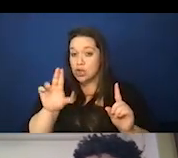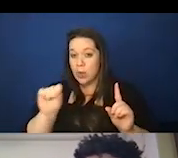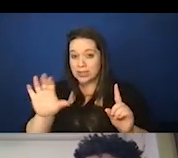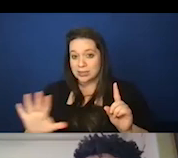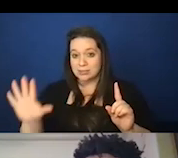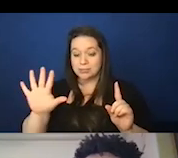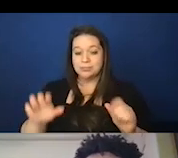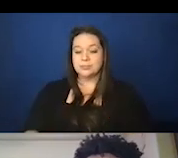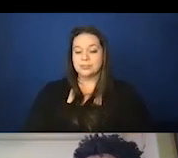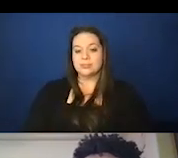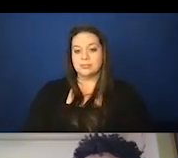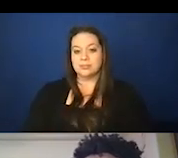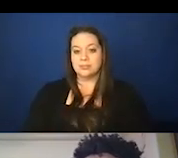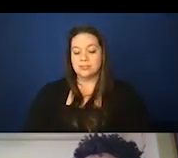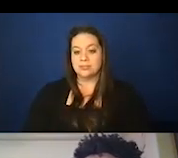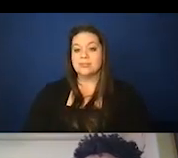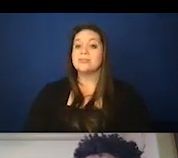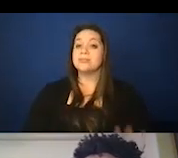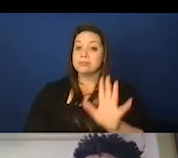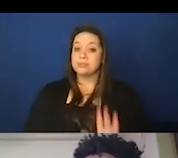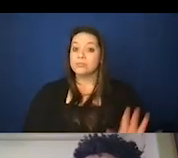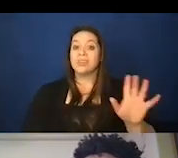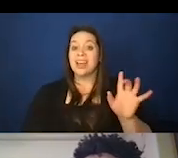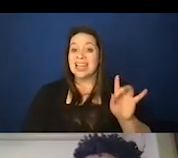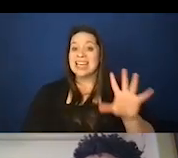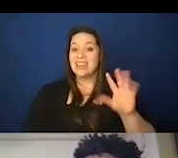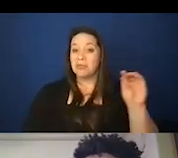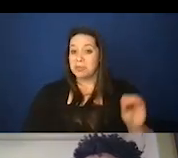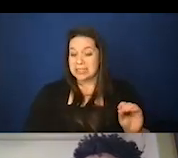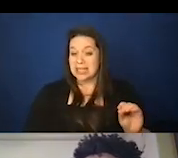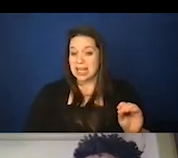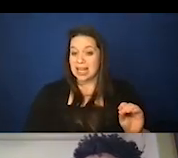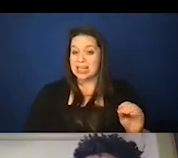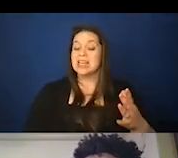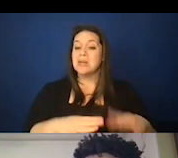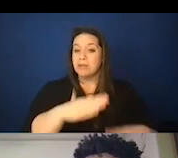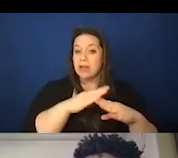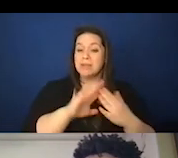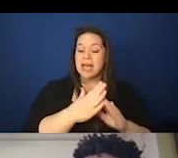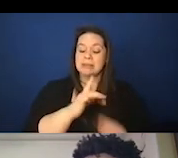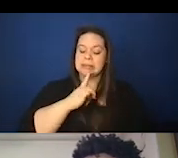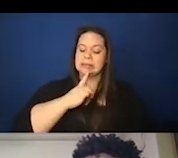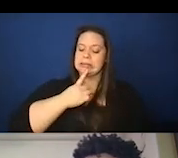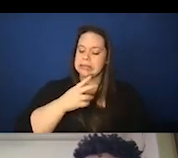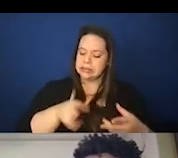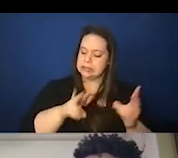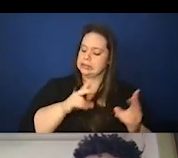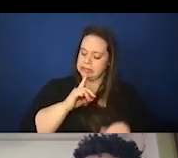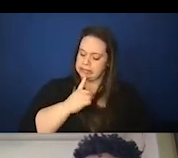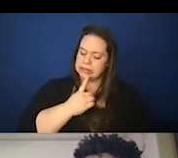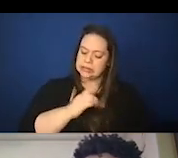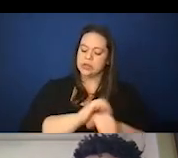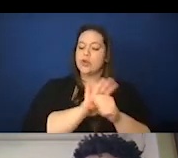States. It is 85% effective in keeping you from getting really, really severe COVID.